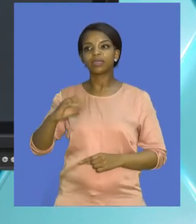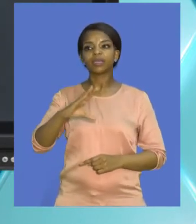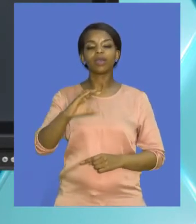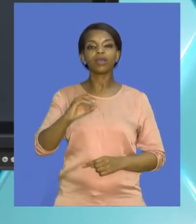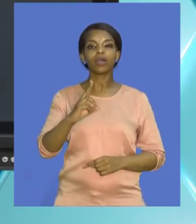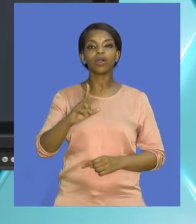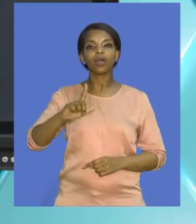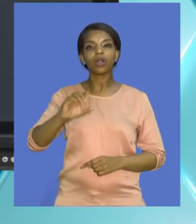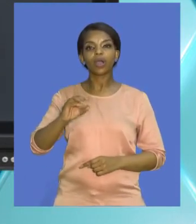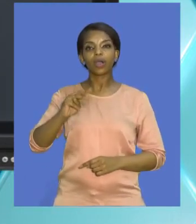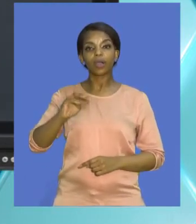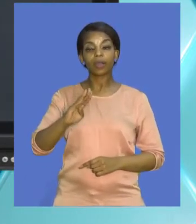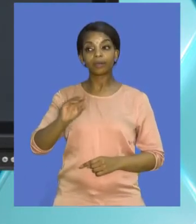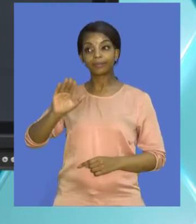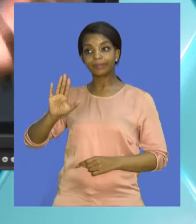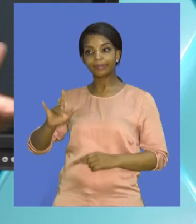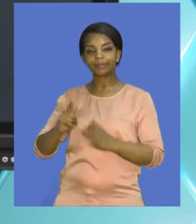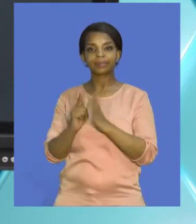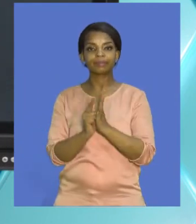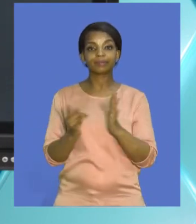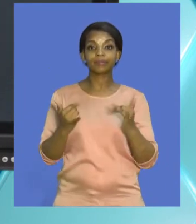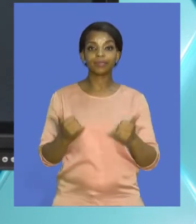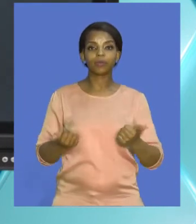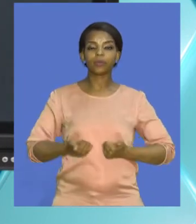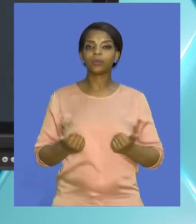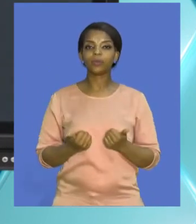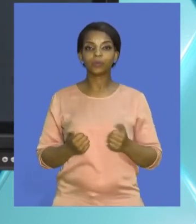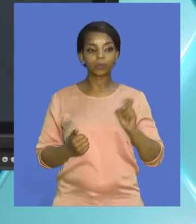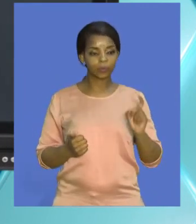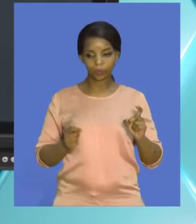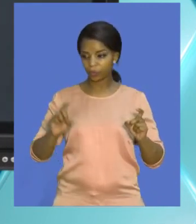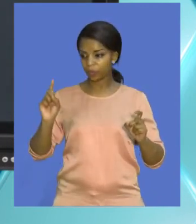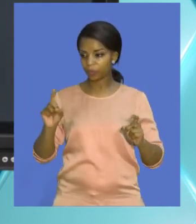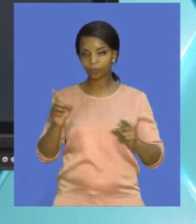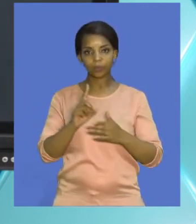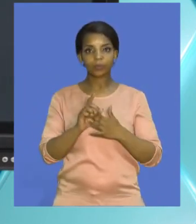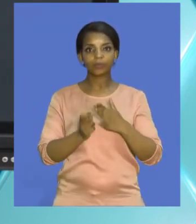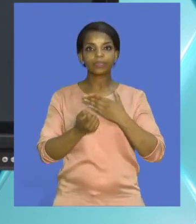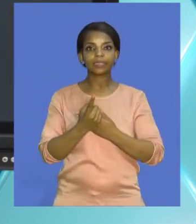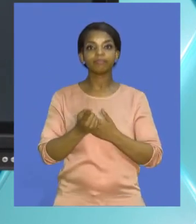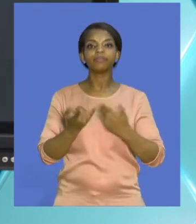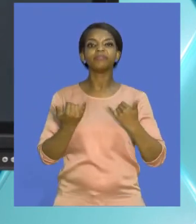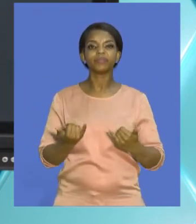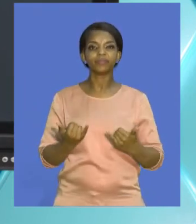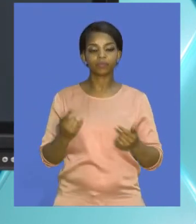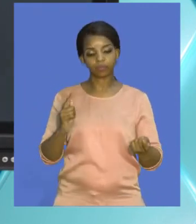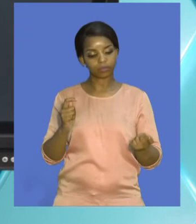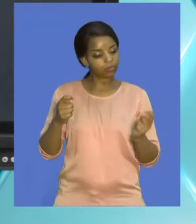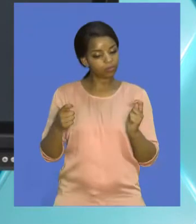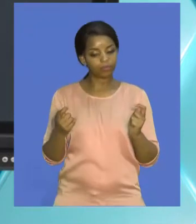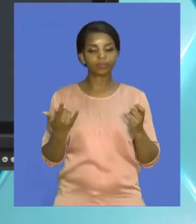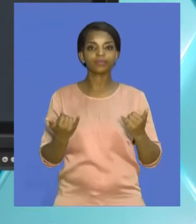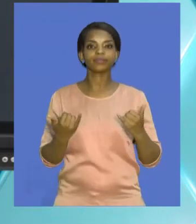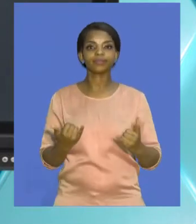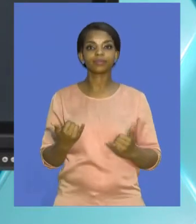the product of the charges affects the electrostatic force. Now let's change our gears and look at the distance between any